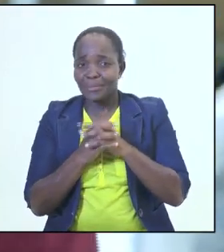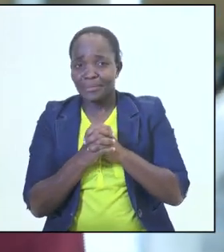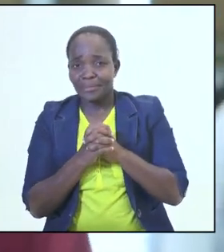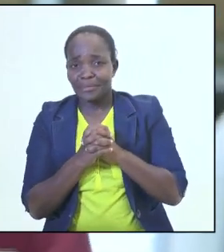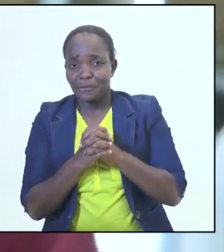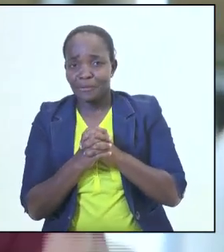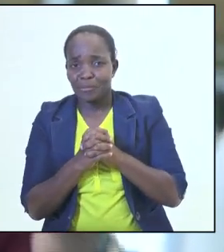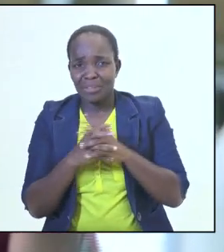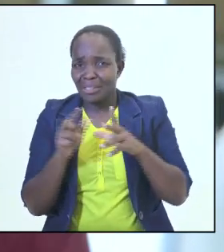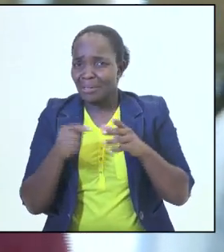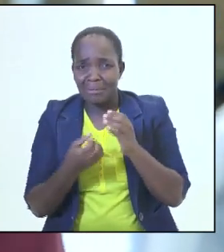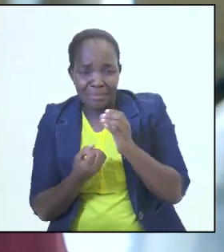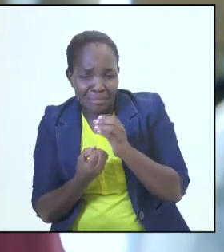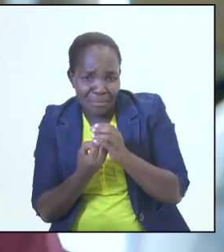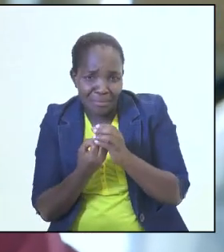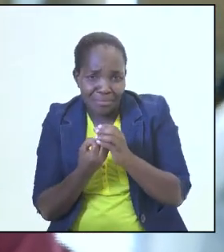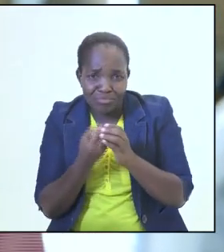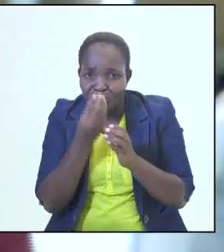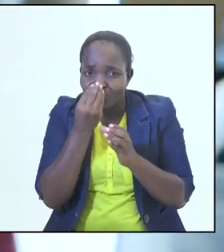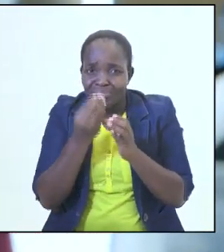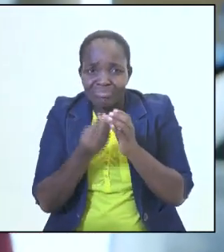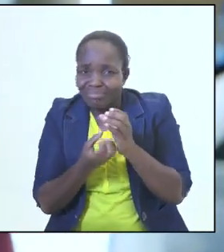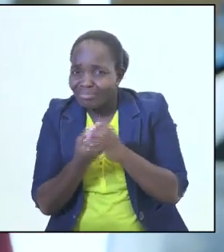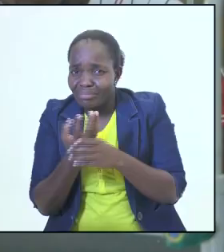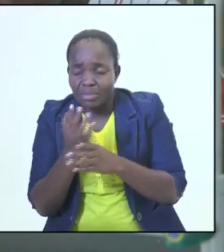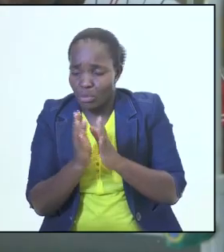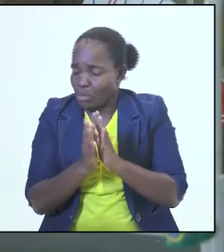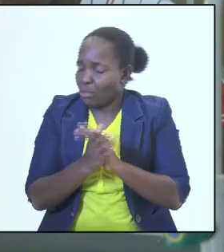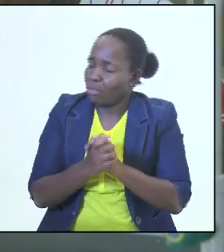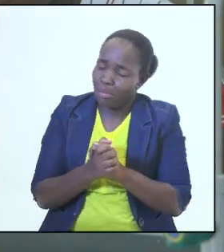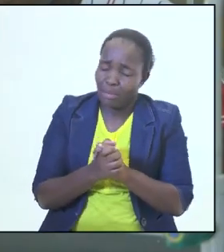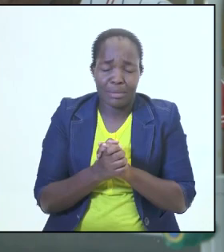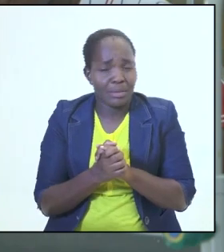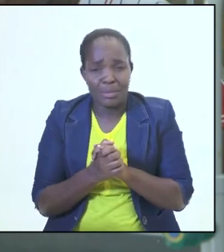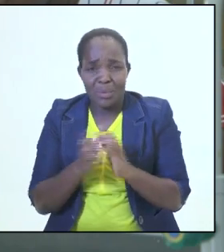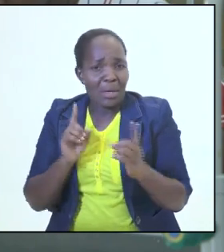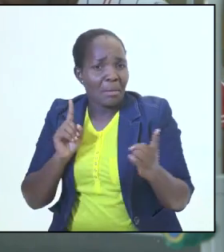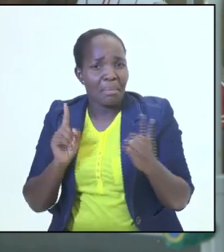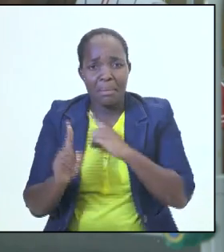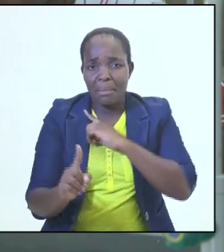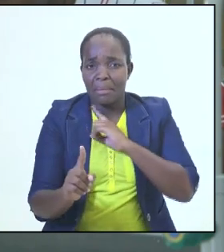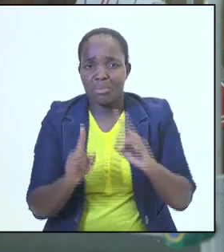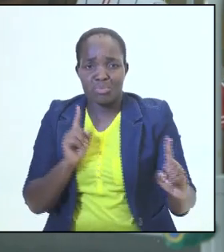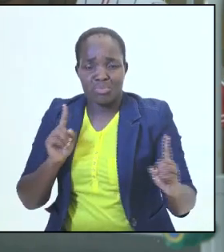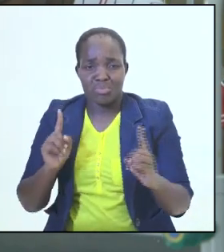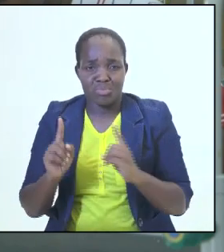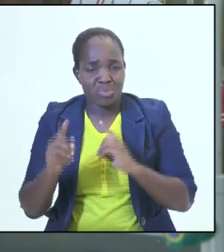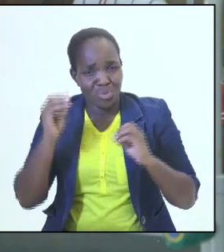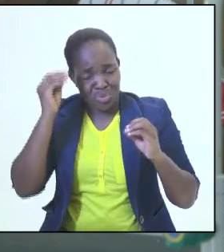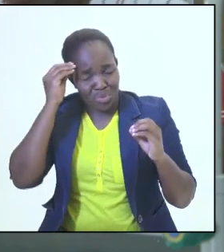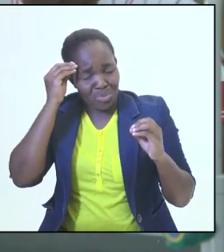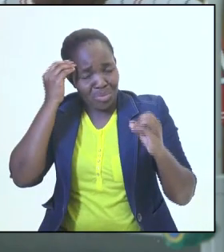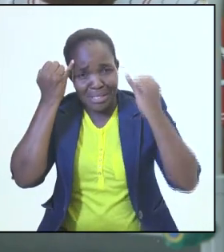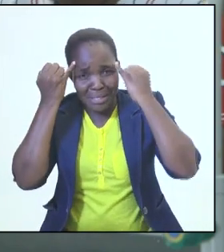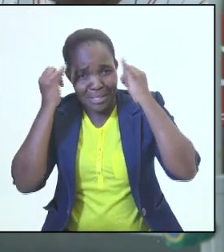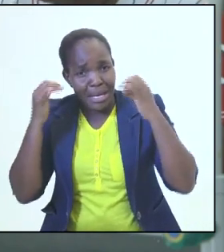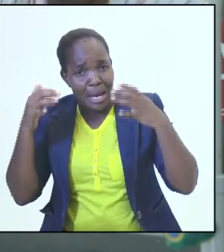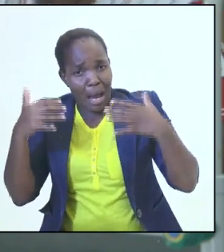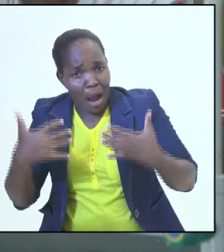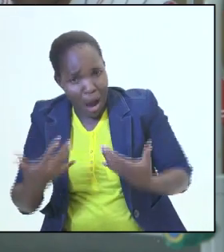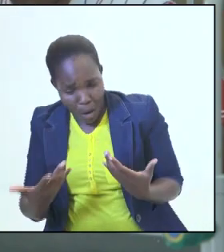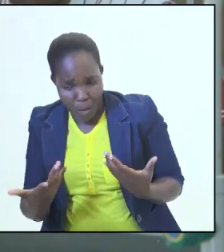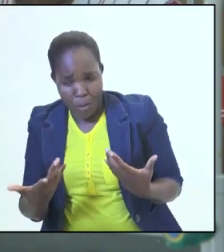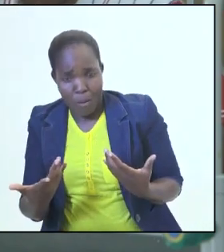all these flowers and plants every day. And we have no idea how wonderful they are